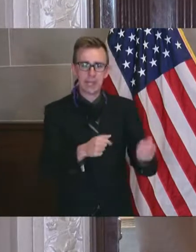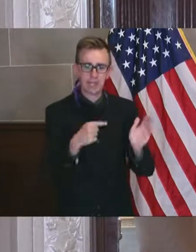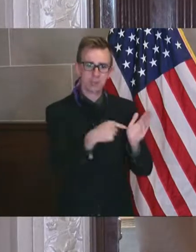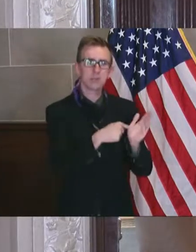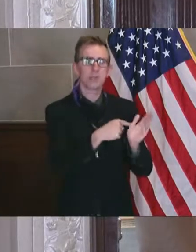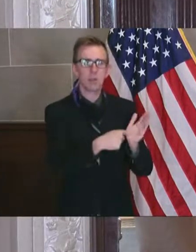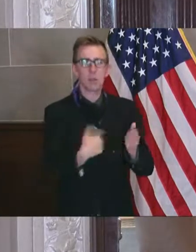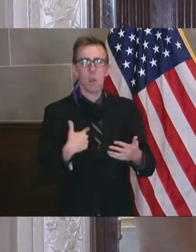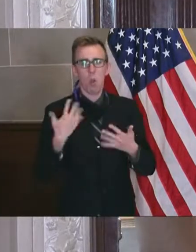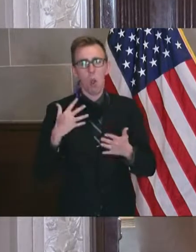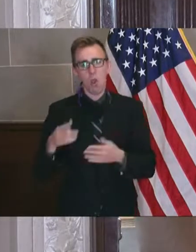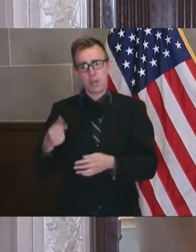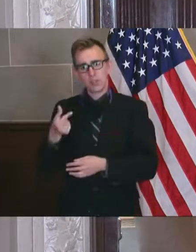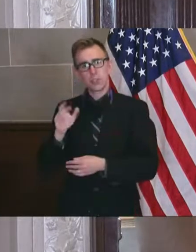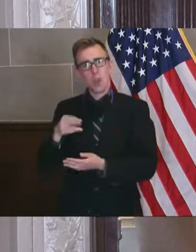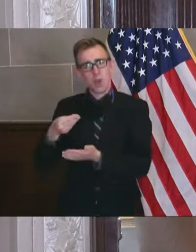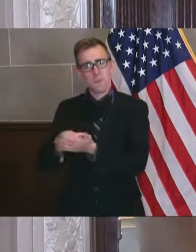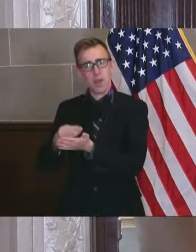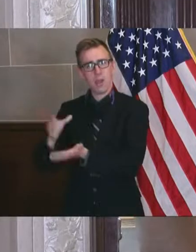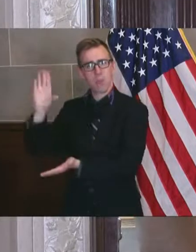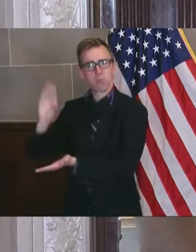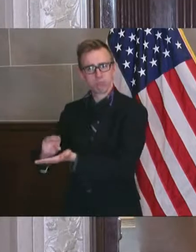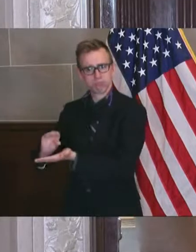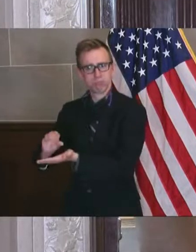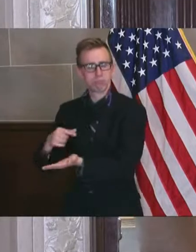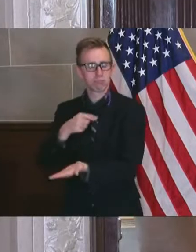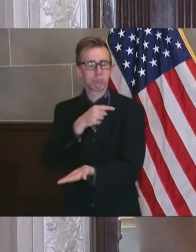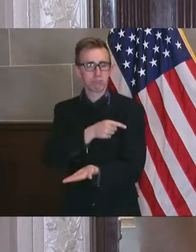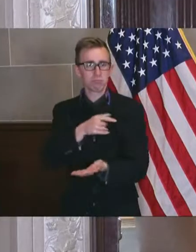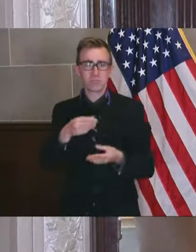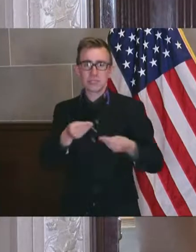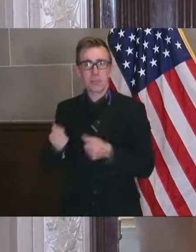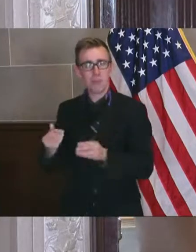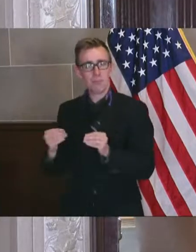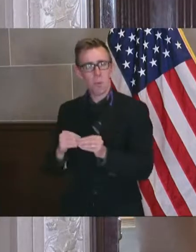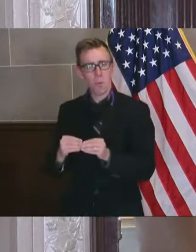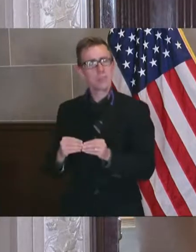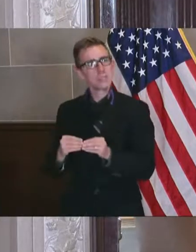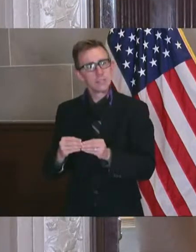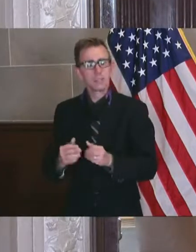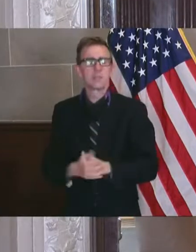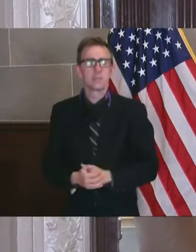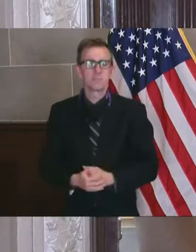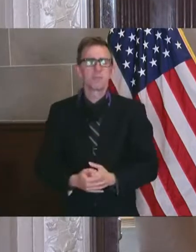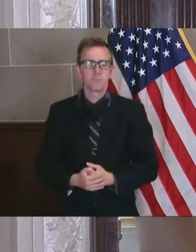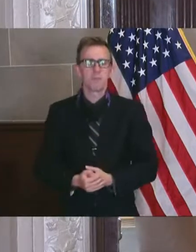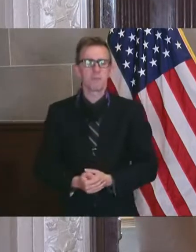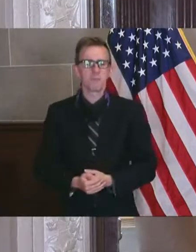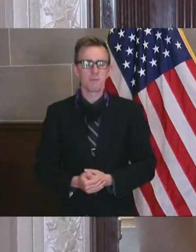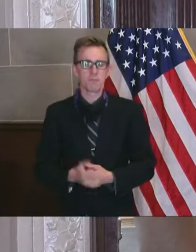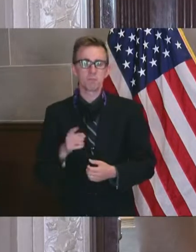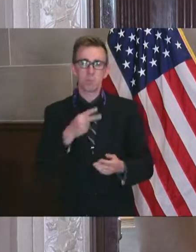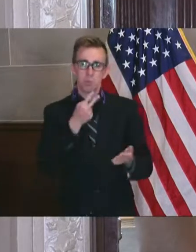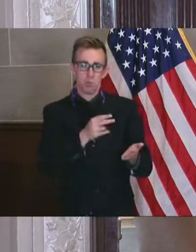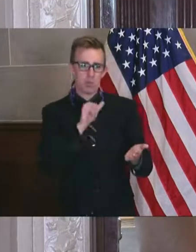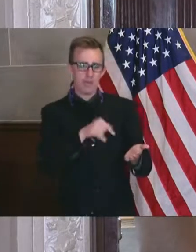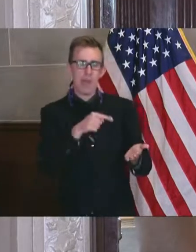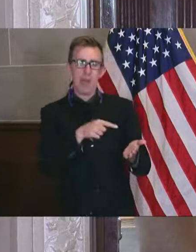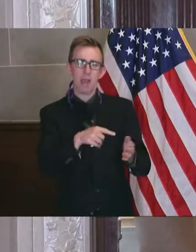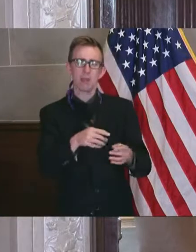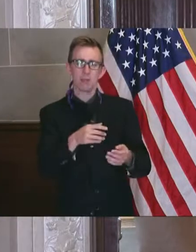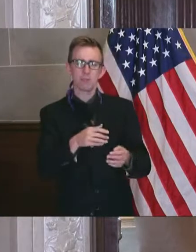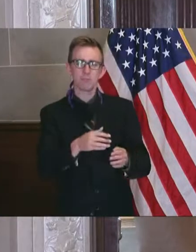our already depleted general revenue. I think in comparison, when you look at initiative petitions, if you compare